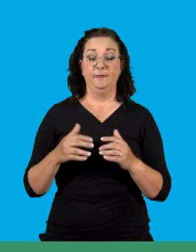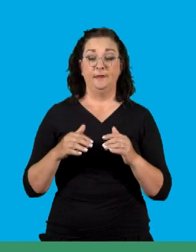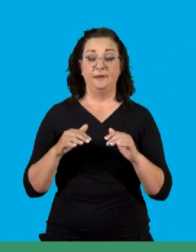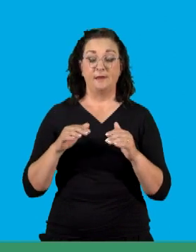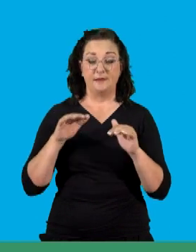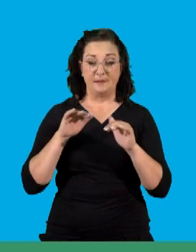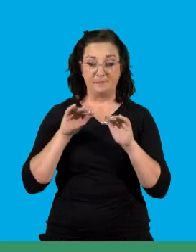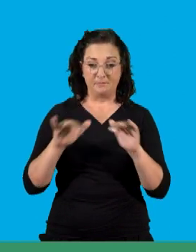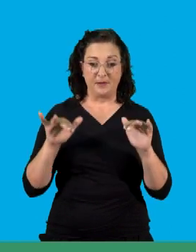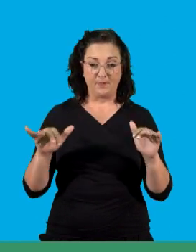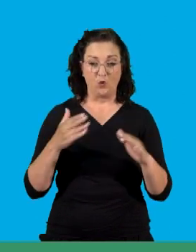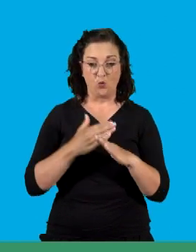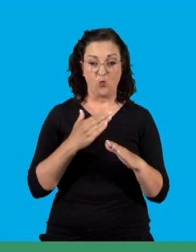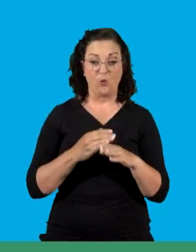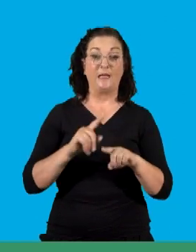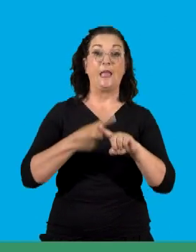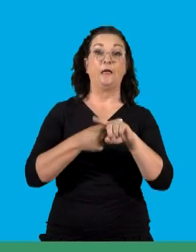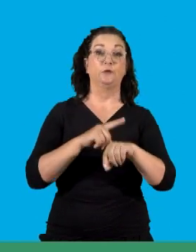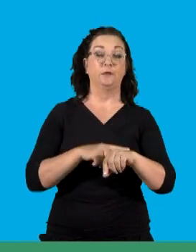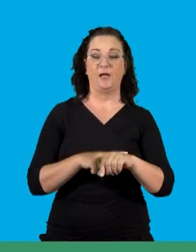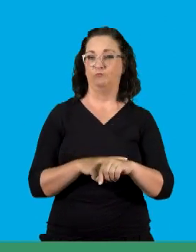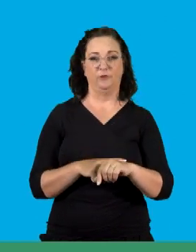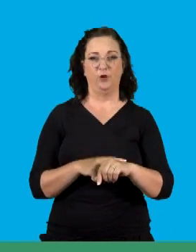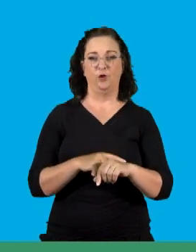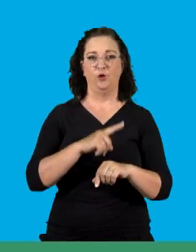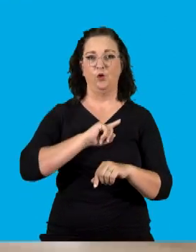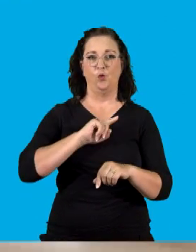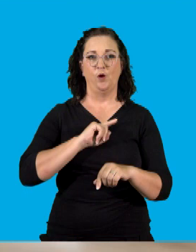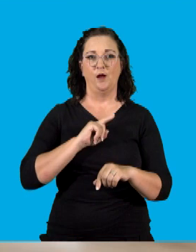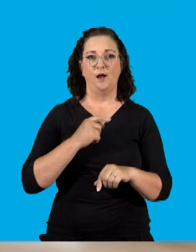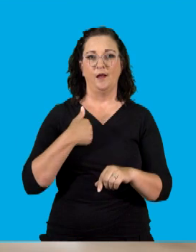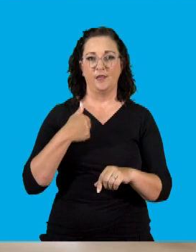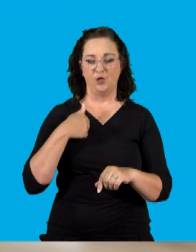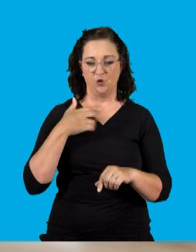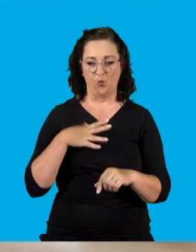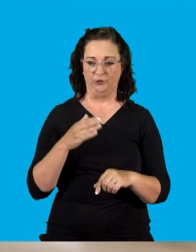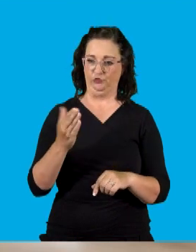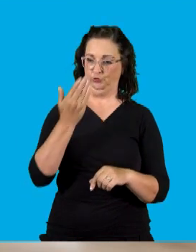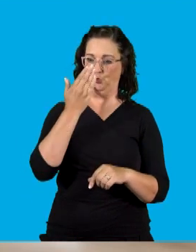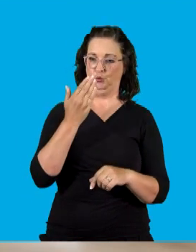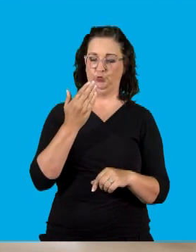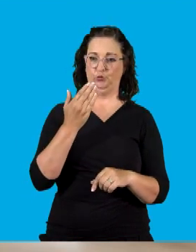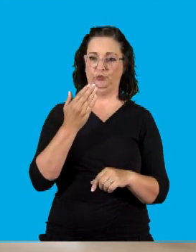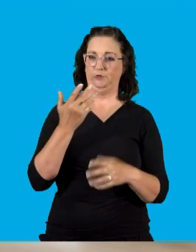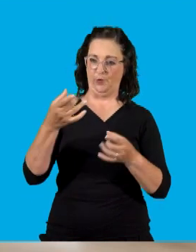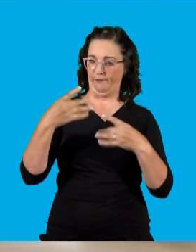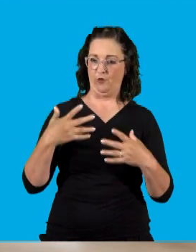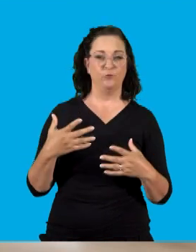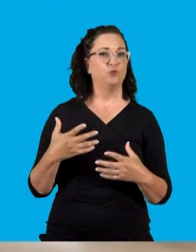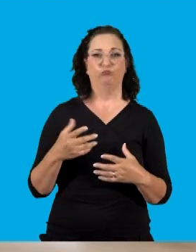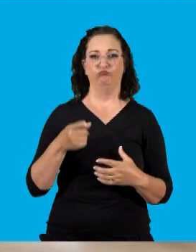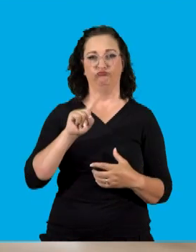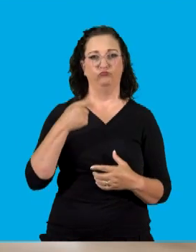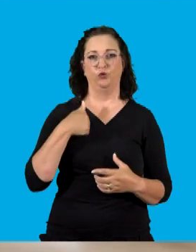overtime at short notice. So those employees who are gamblers, they will not work overtime at such a short notice. You tell them today that